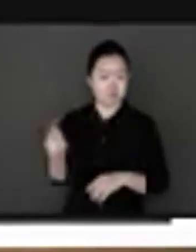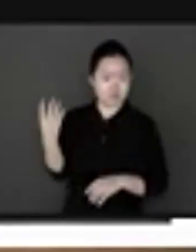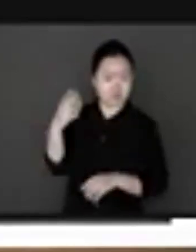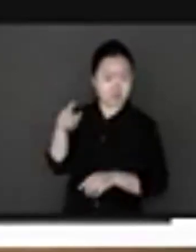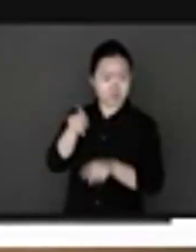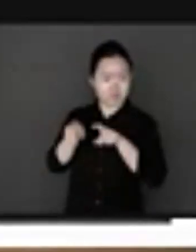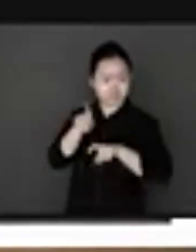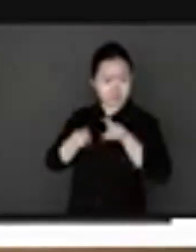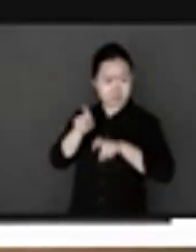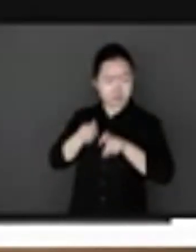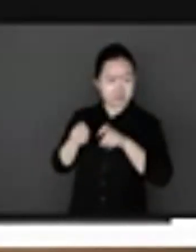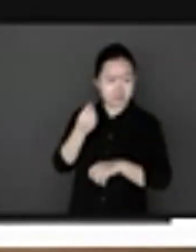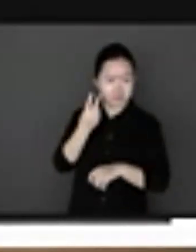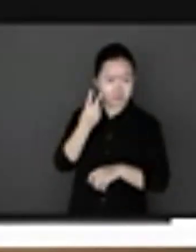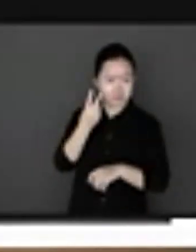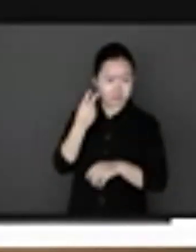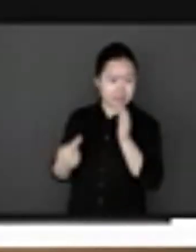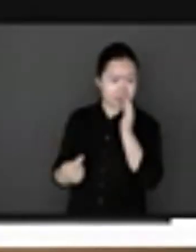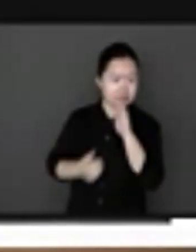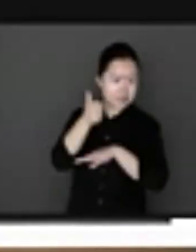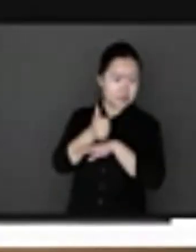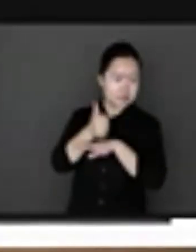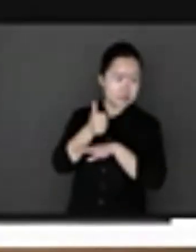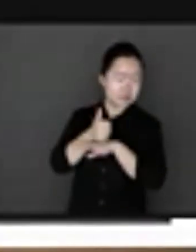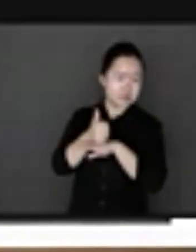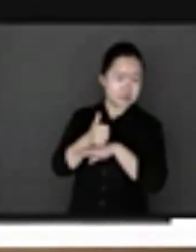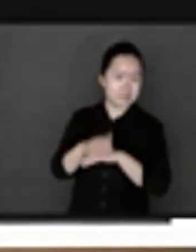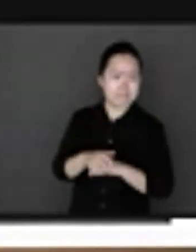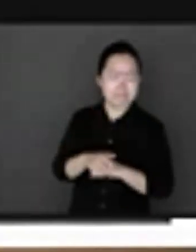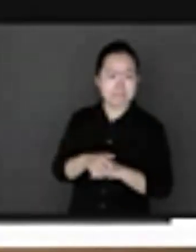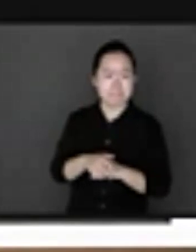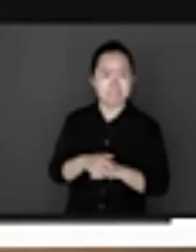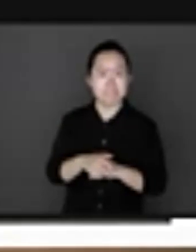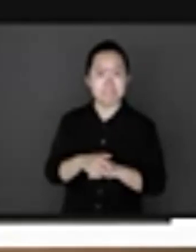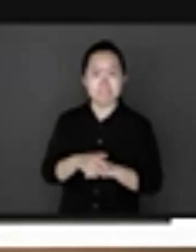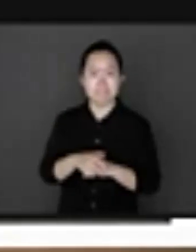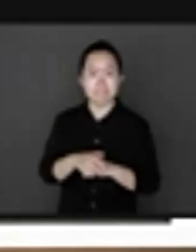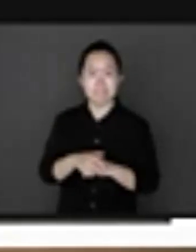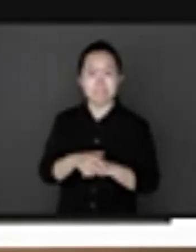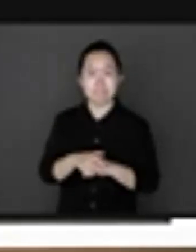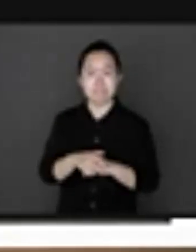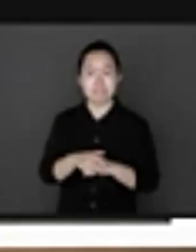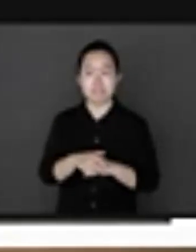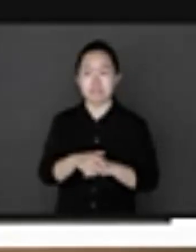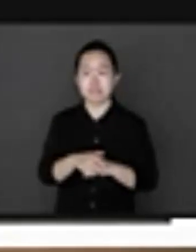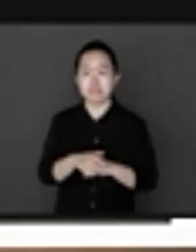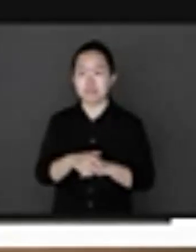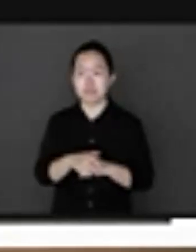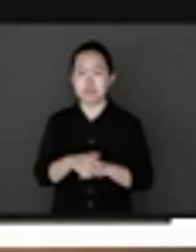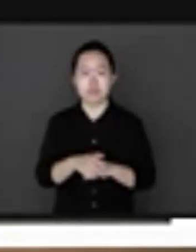the settings, you said that they should be clear or something like that. And the question is,